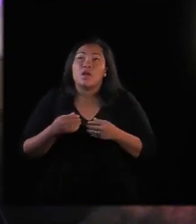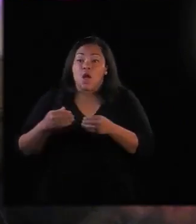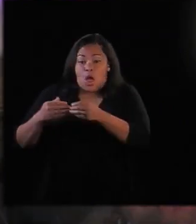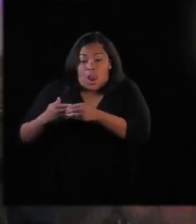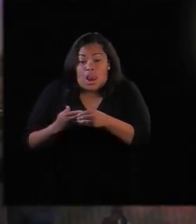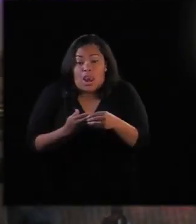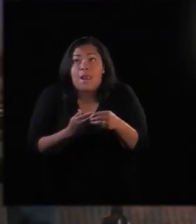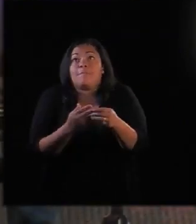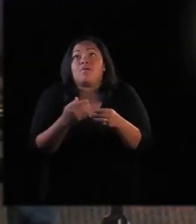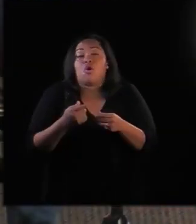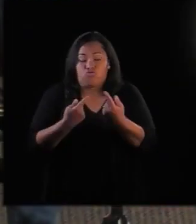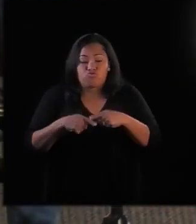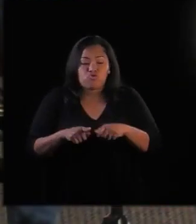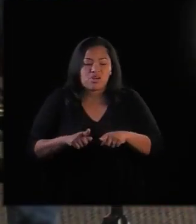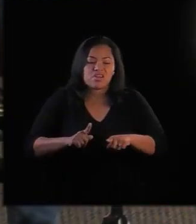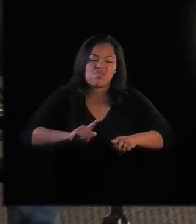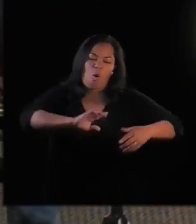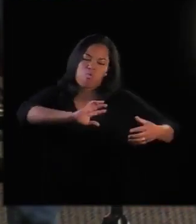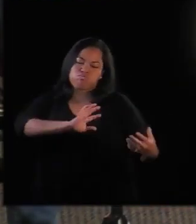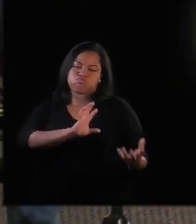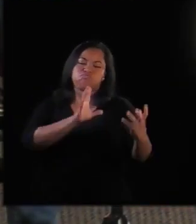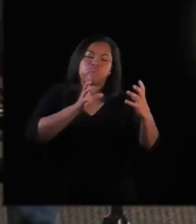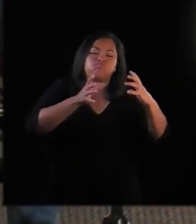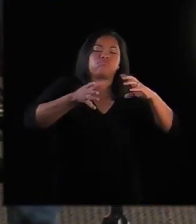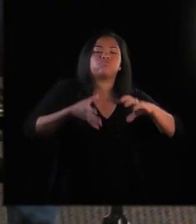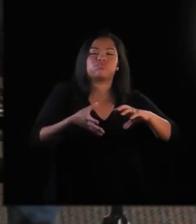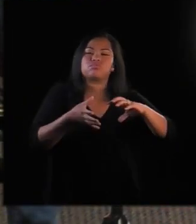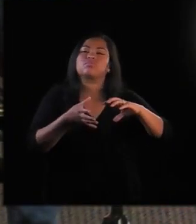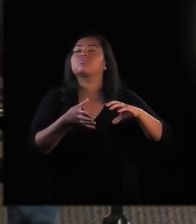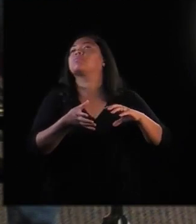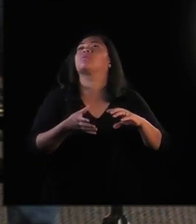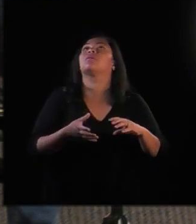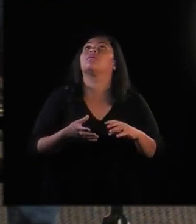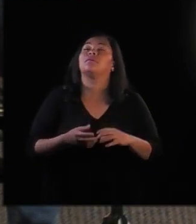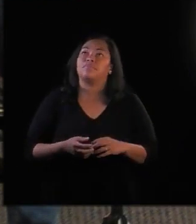voice. You have led me through the fire.